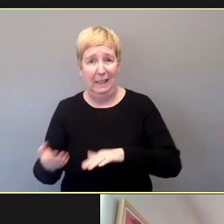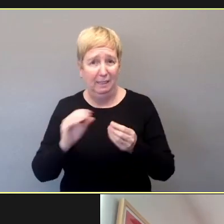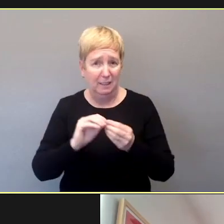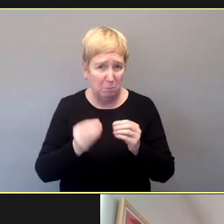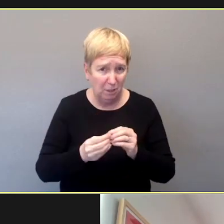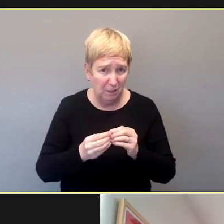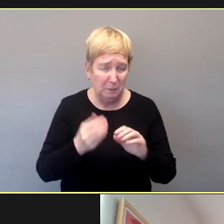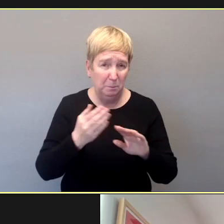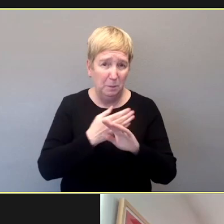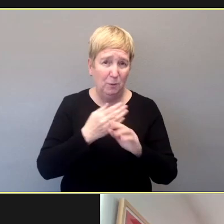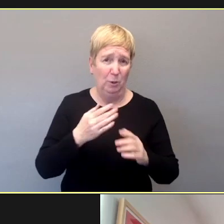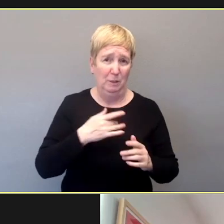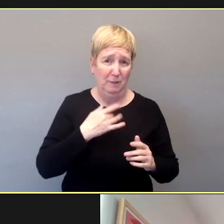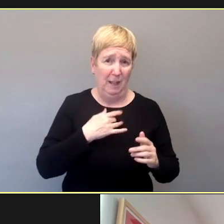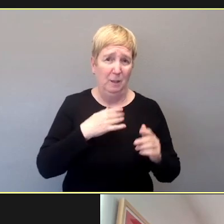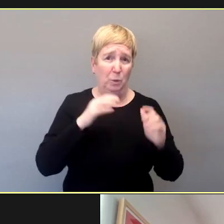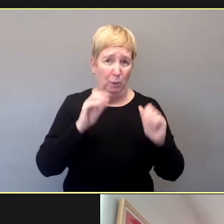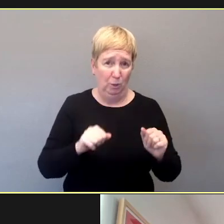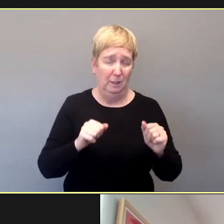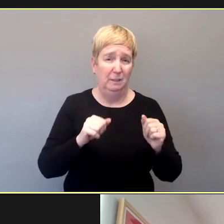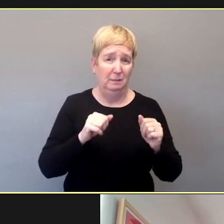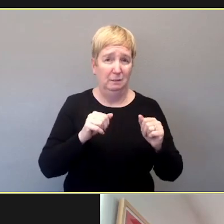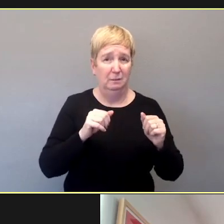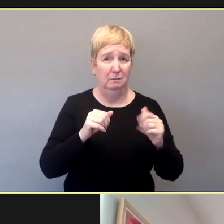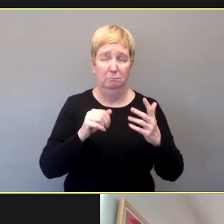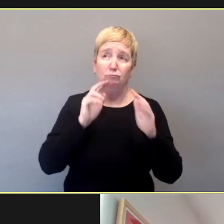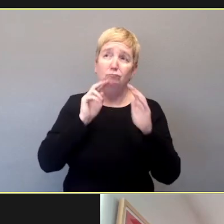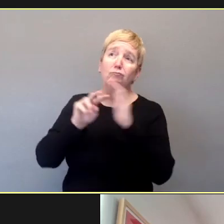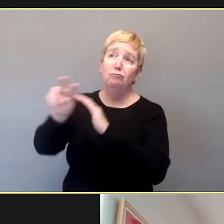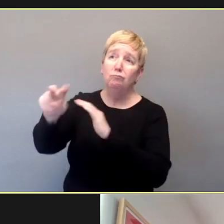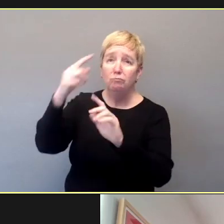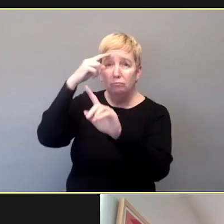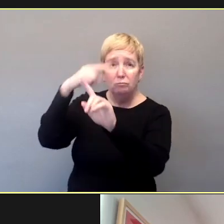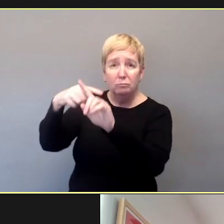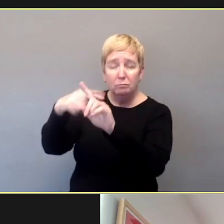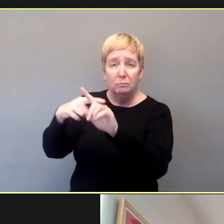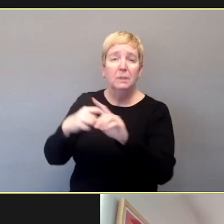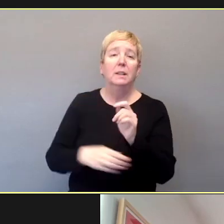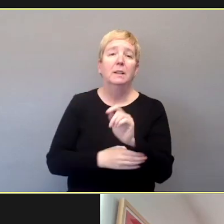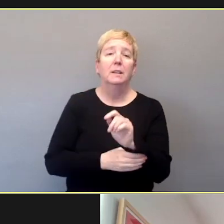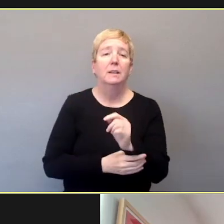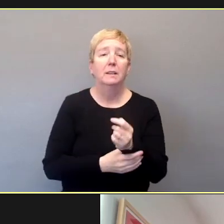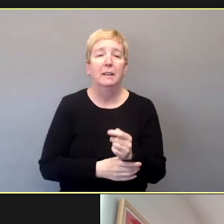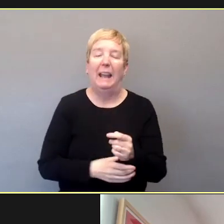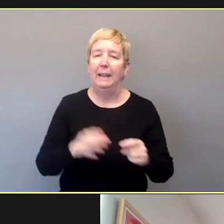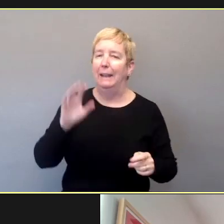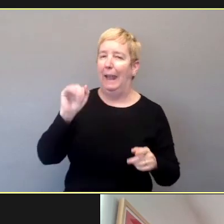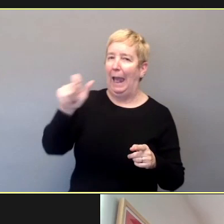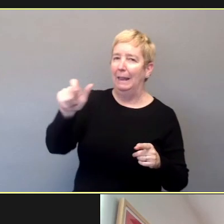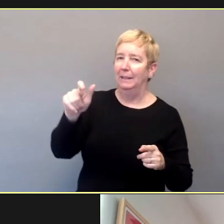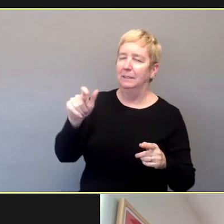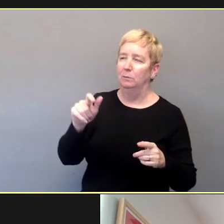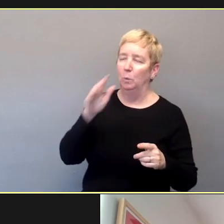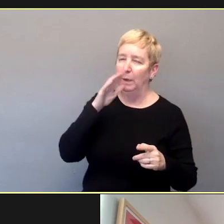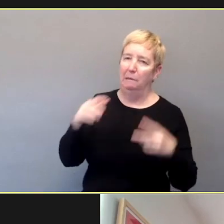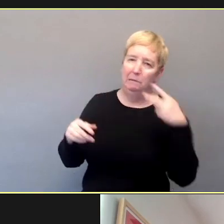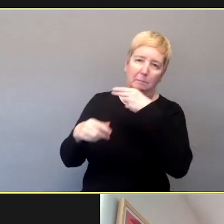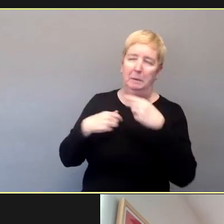felt like we had turned a corner? And do you think that booster, Alex is going to cut me off because I'm asking 7 questions,